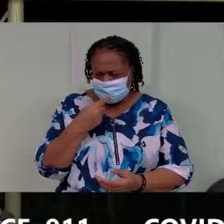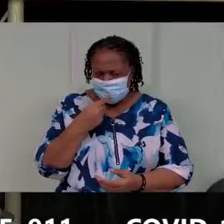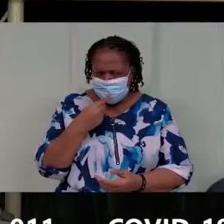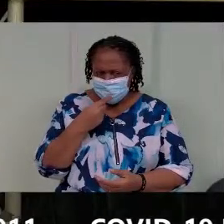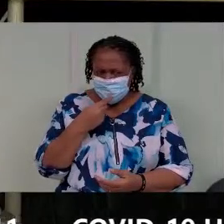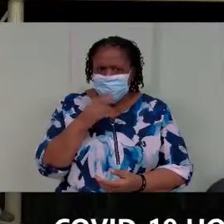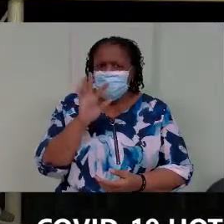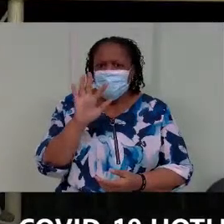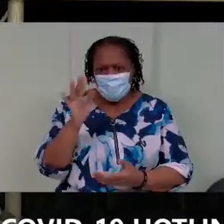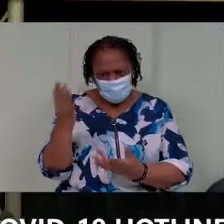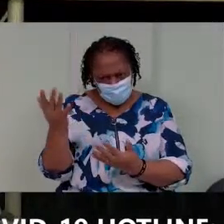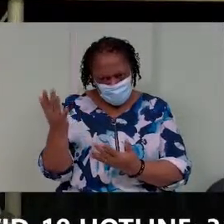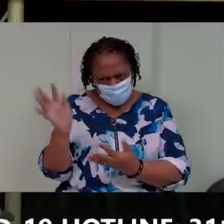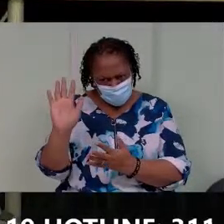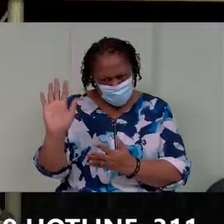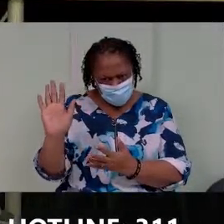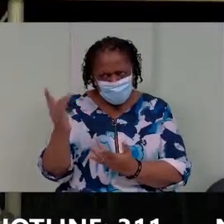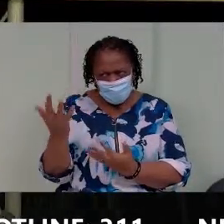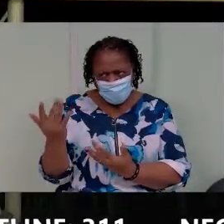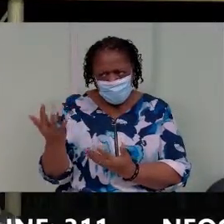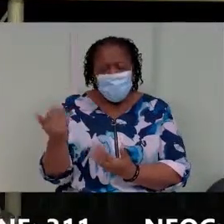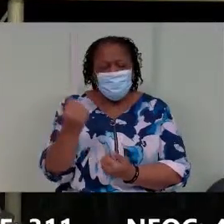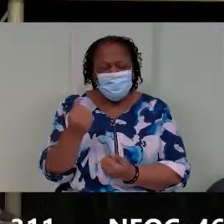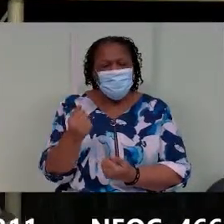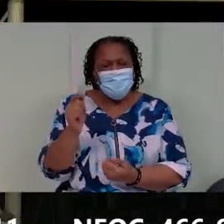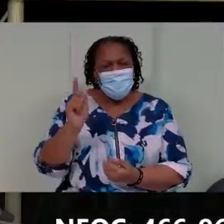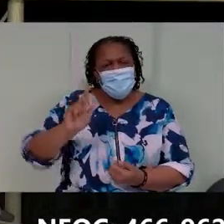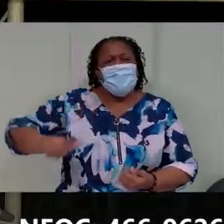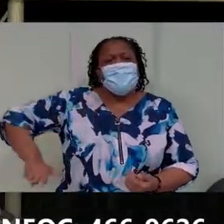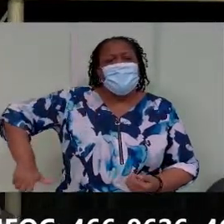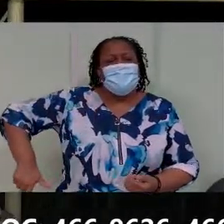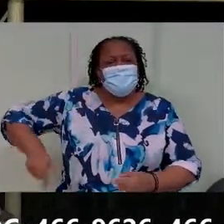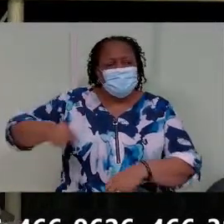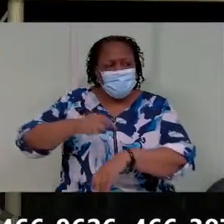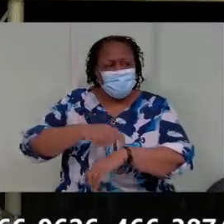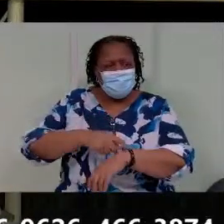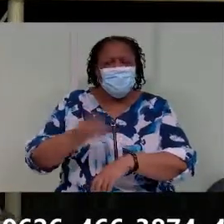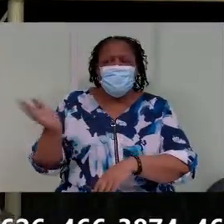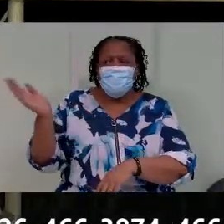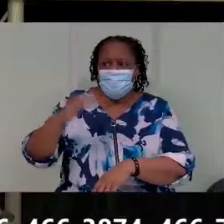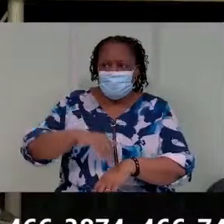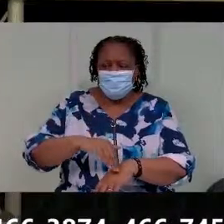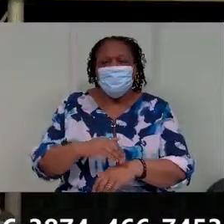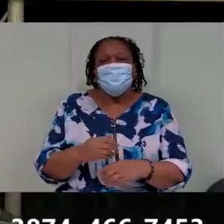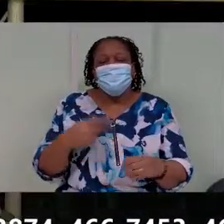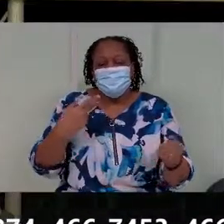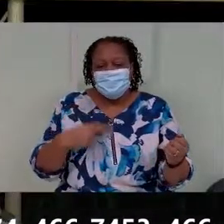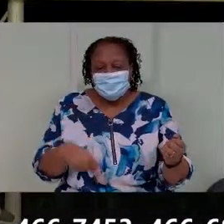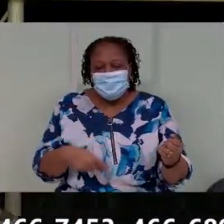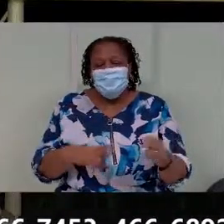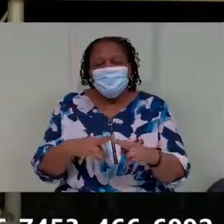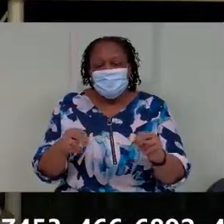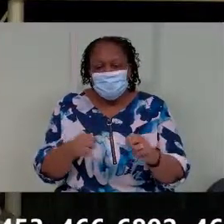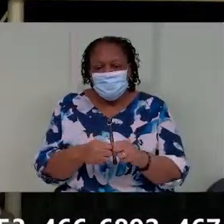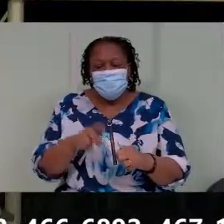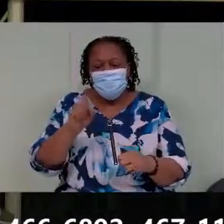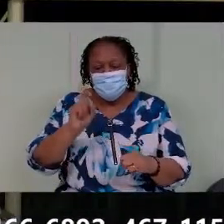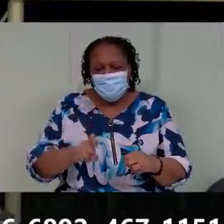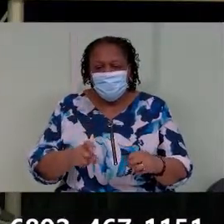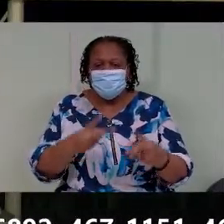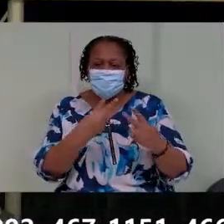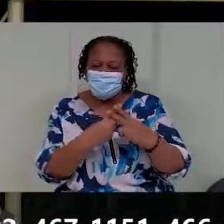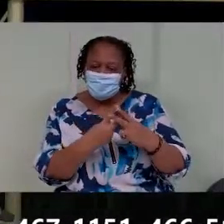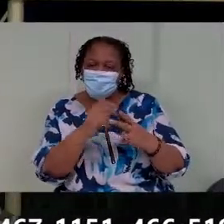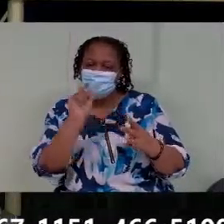of the ships. So you may see them coming at a later date, but you must remember that the safety and security of all is of paramount